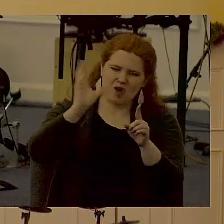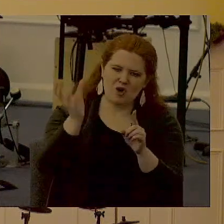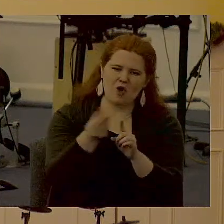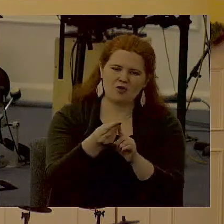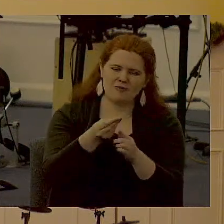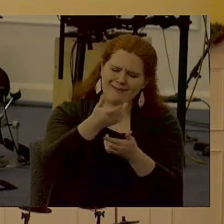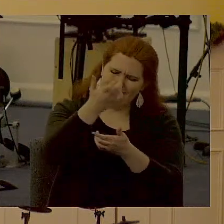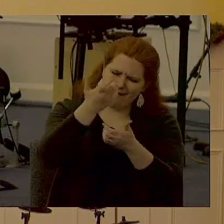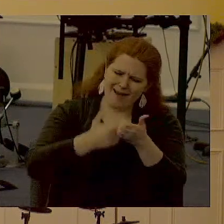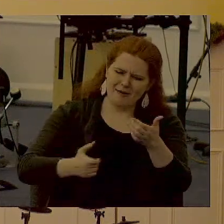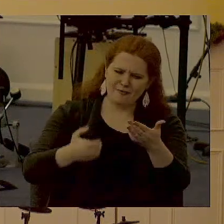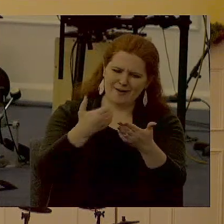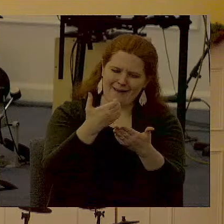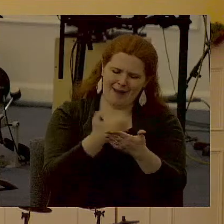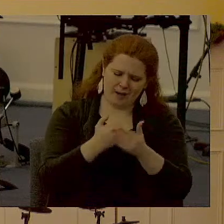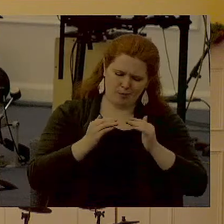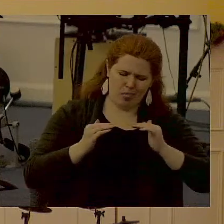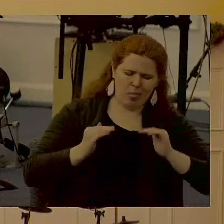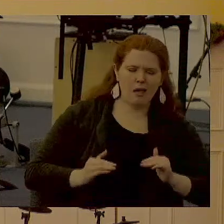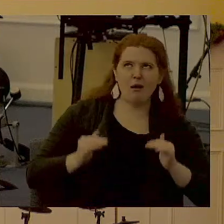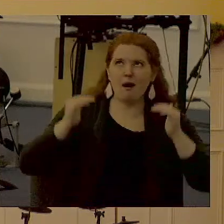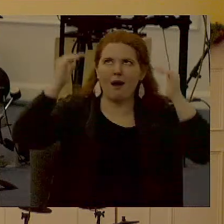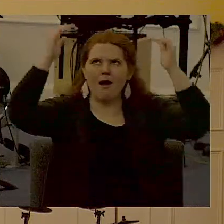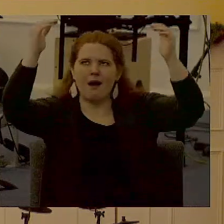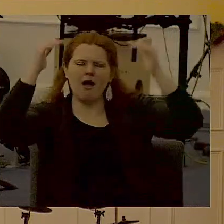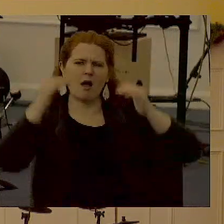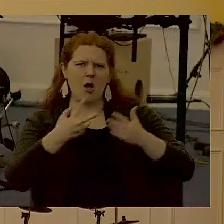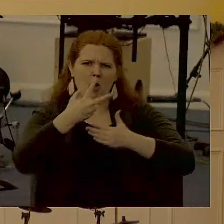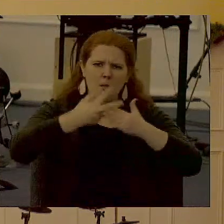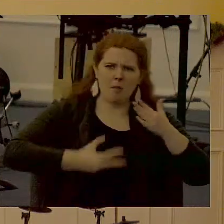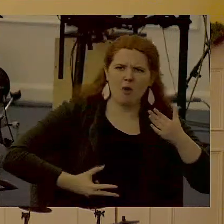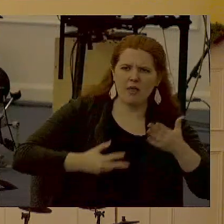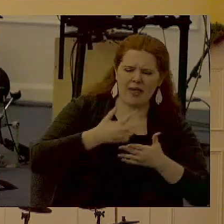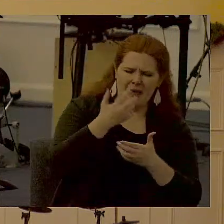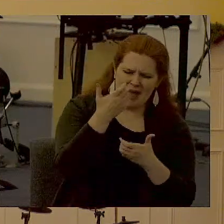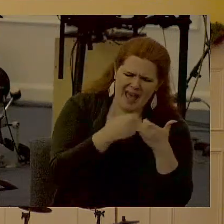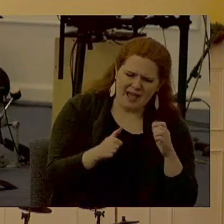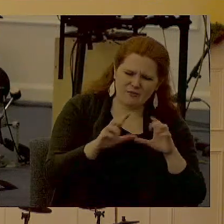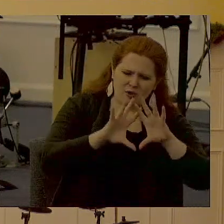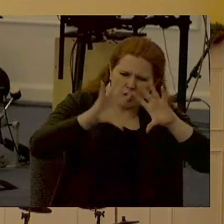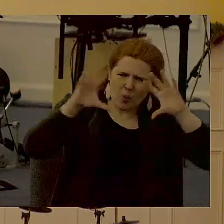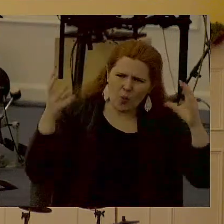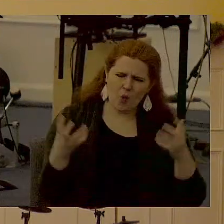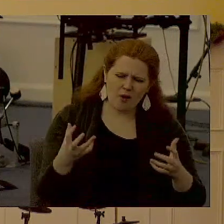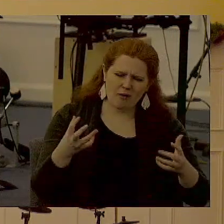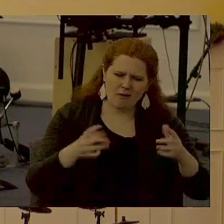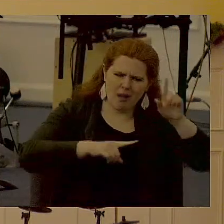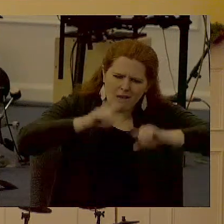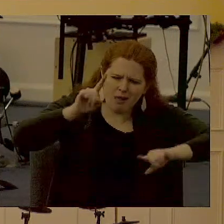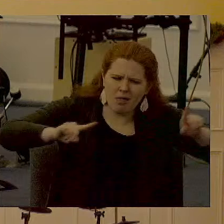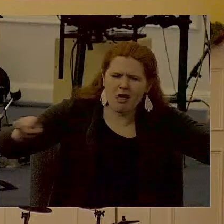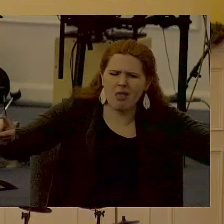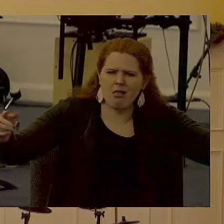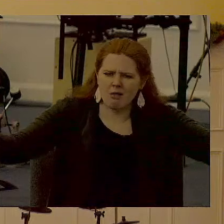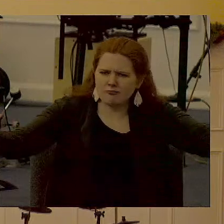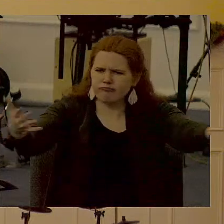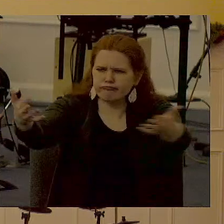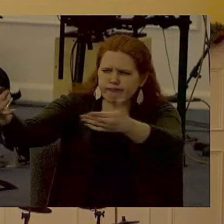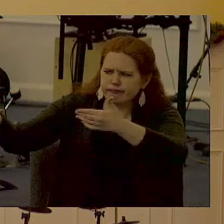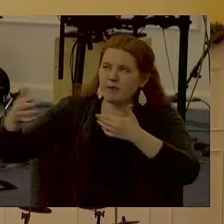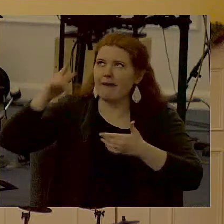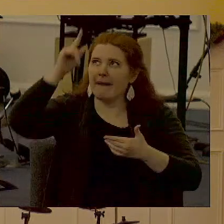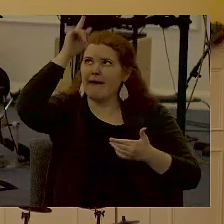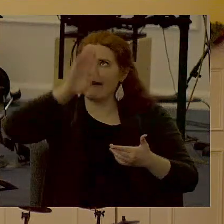every economic, every normal worldly division that we can imagine, that God's